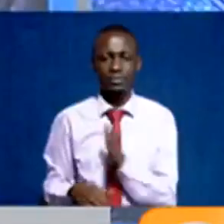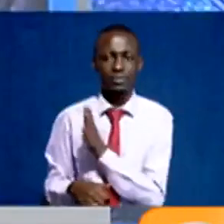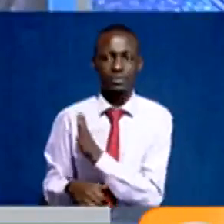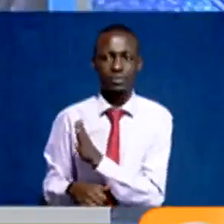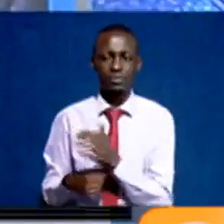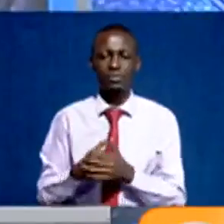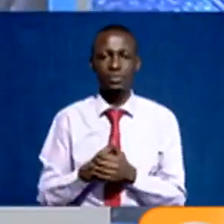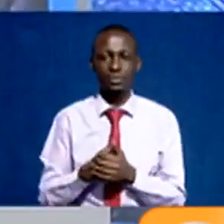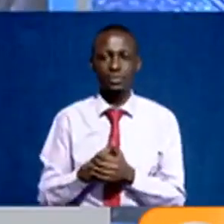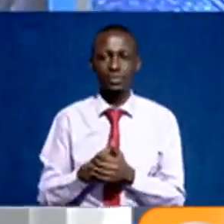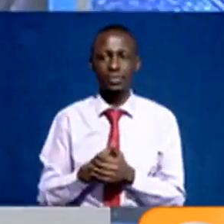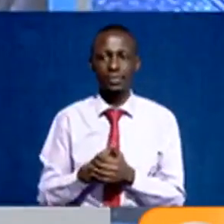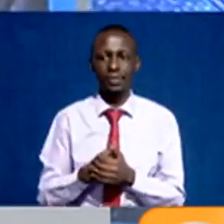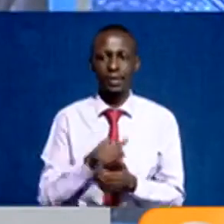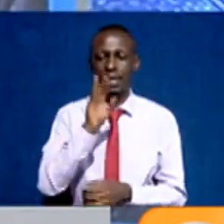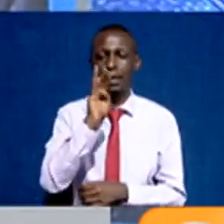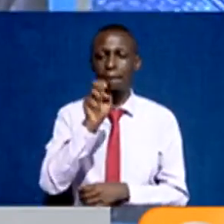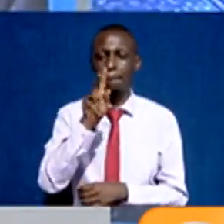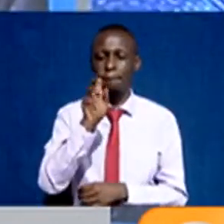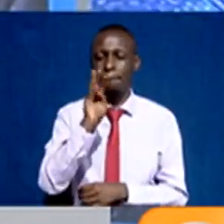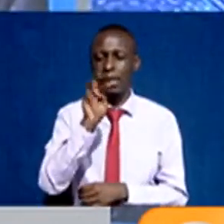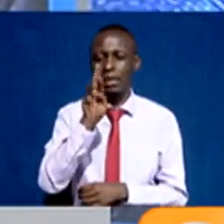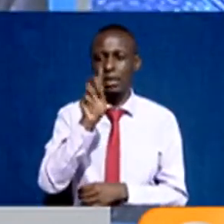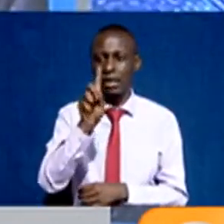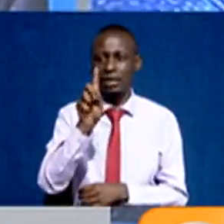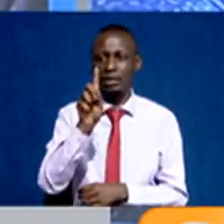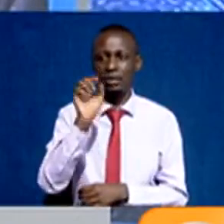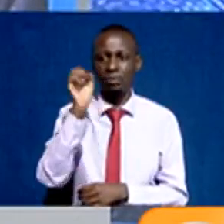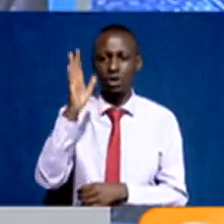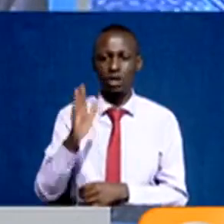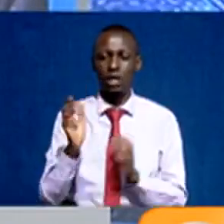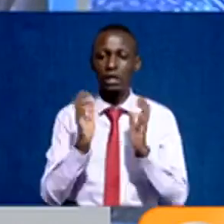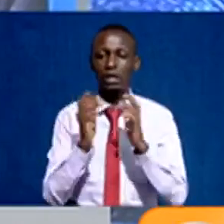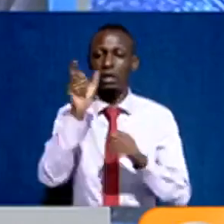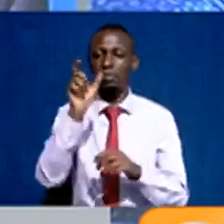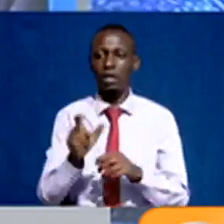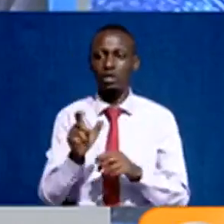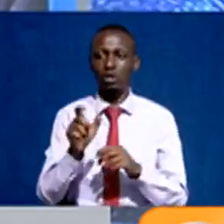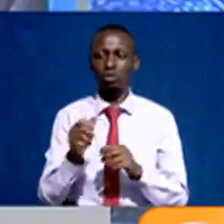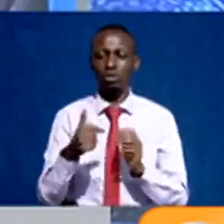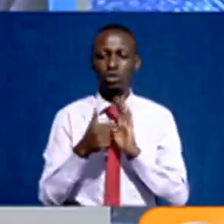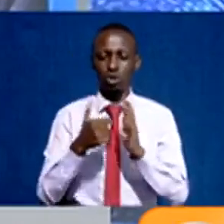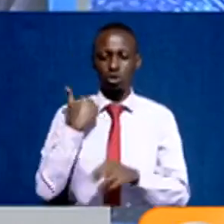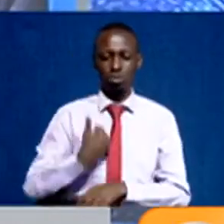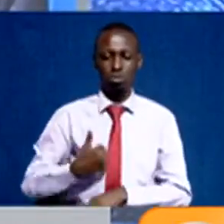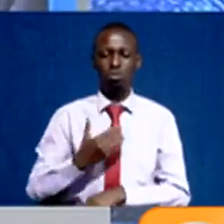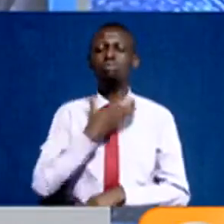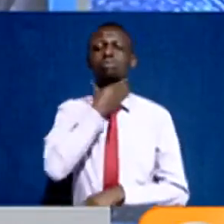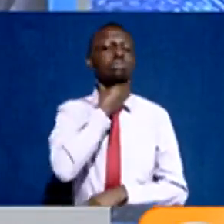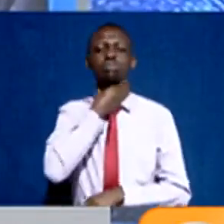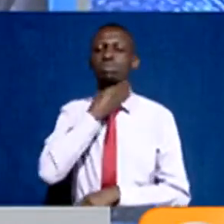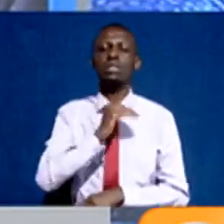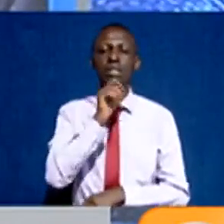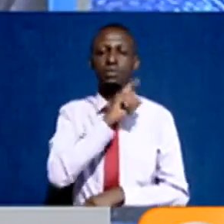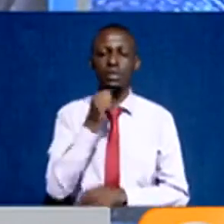Postmortem on political blogger Bernard Muthiani, popularly known as Sniper, has shown that he was strangled to death. The autopsy carried out at